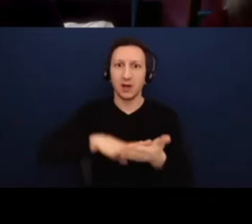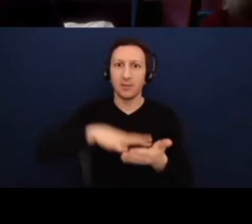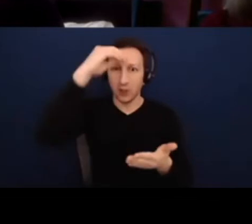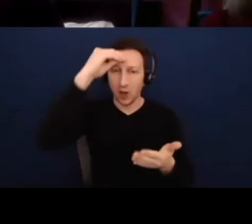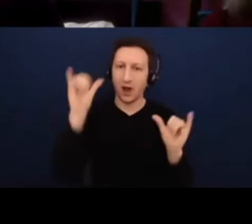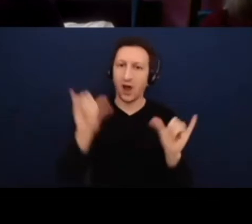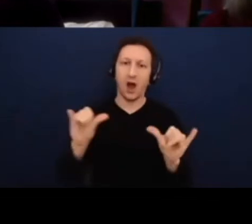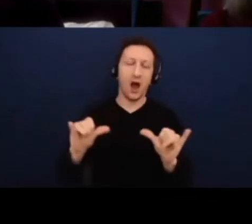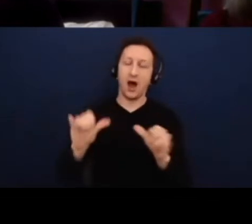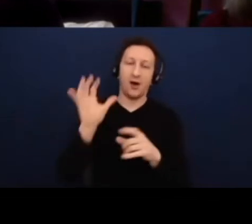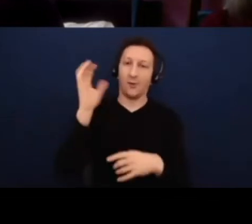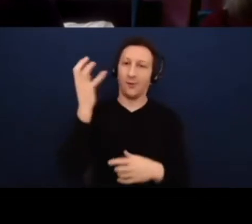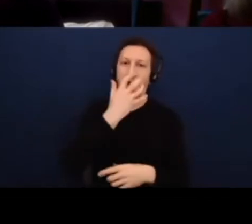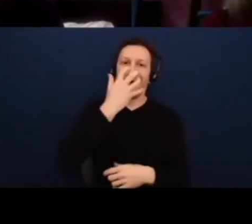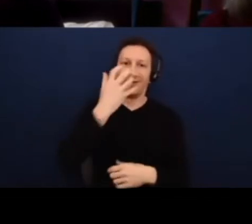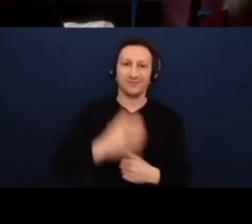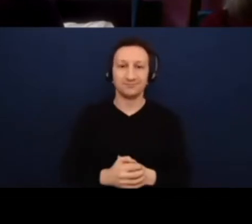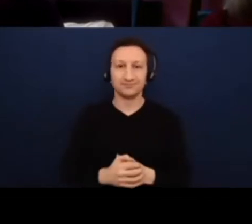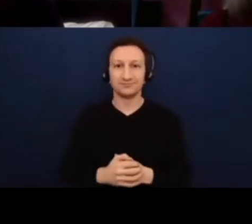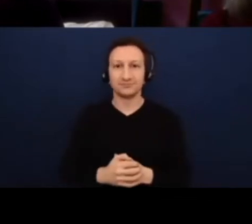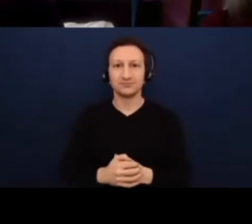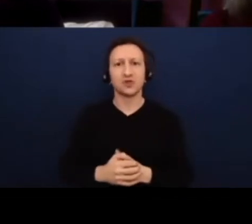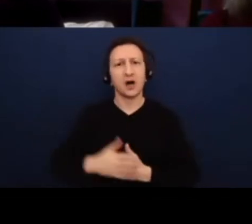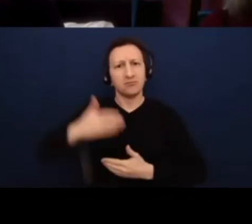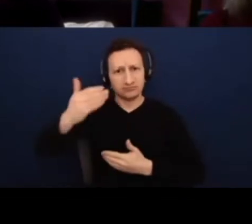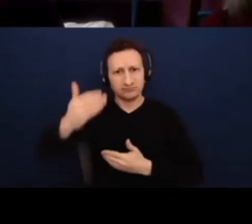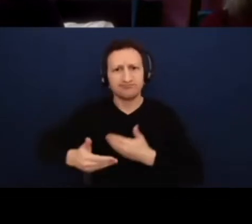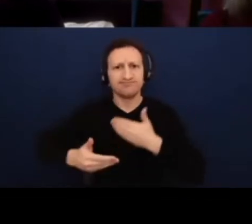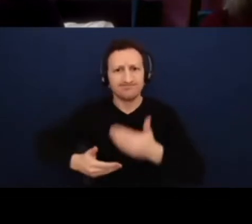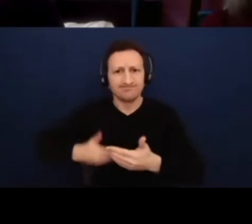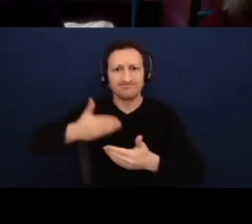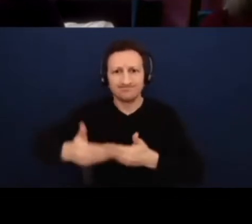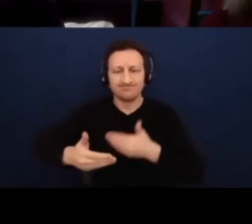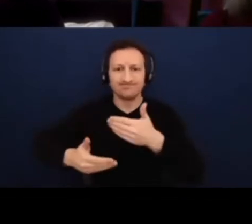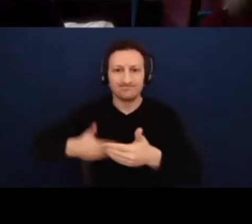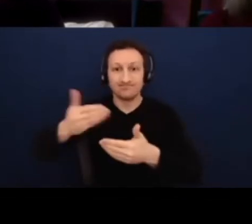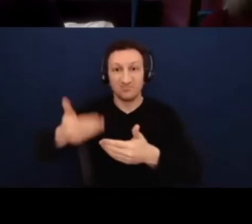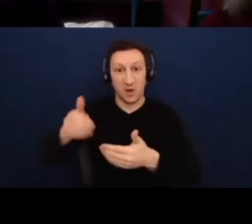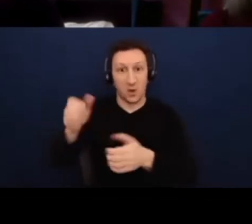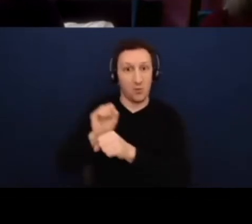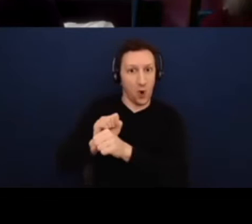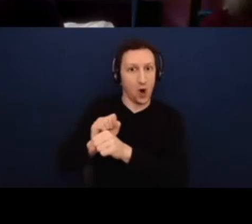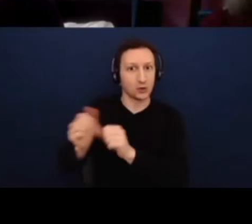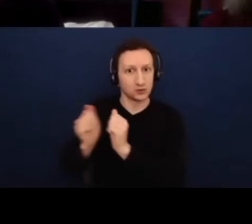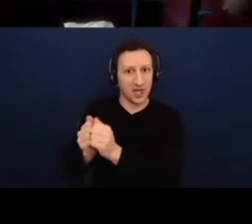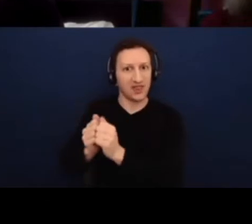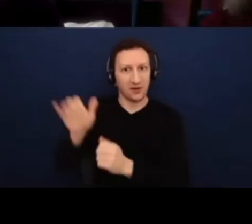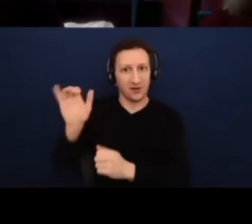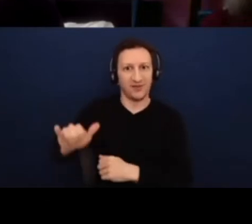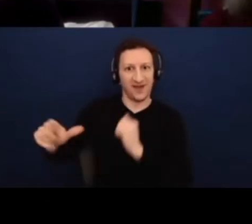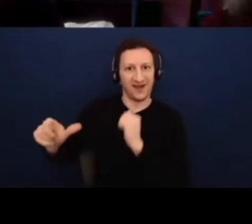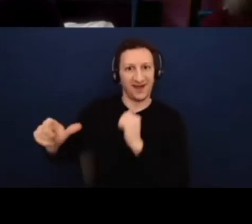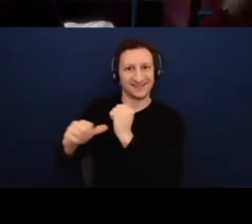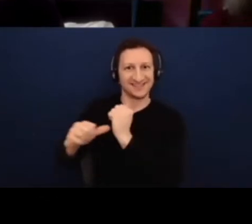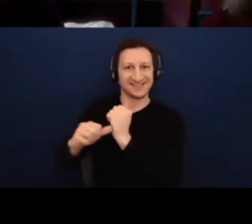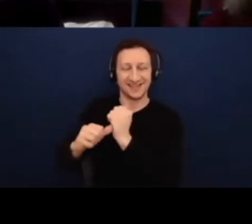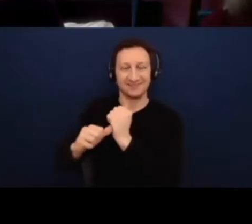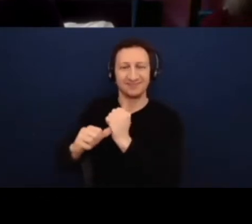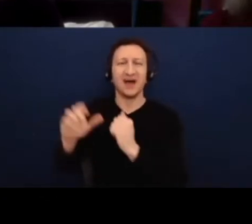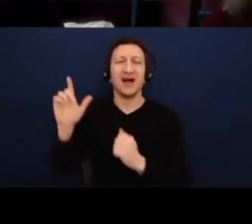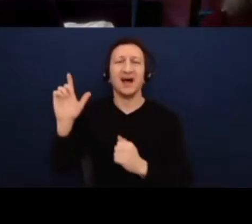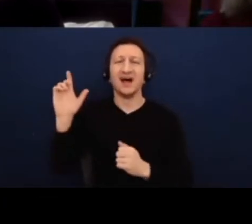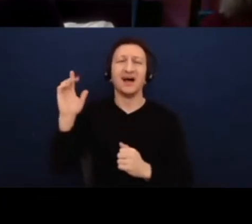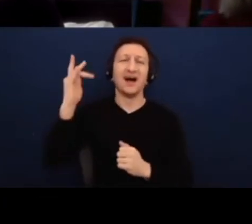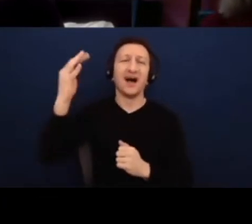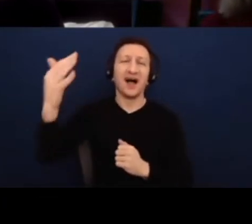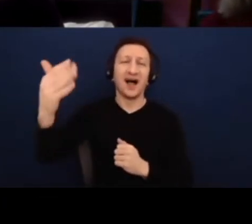So I will say eventually our relationship with him had to come to an end because his focus shifted a bit,